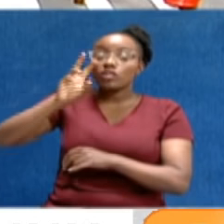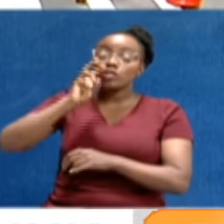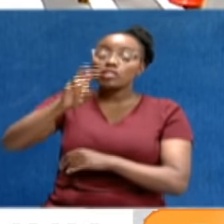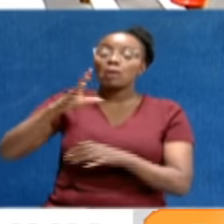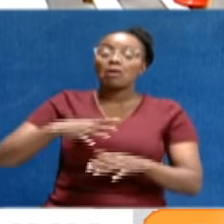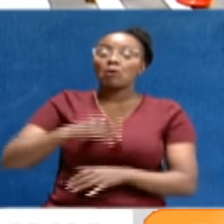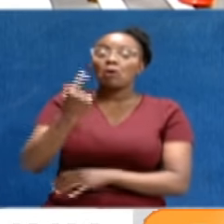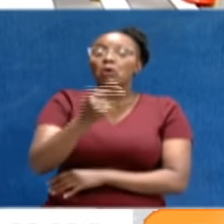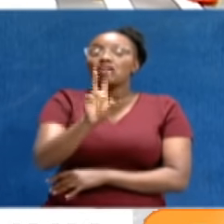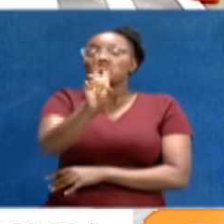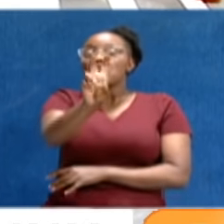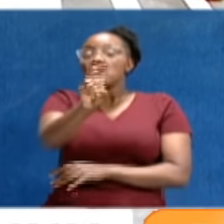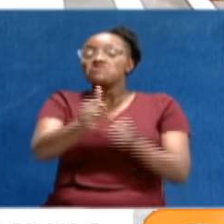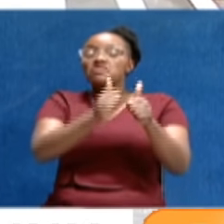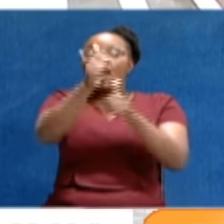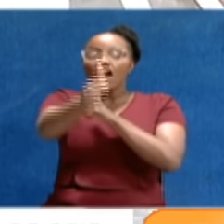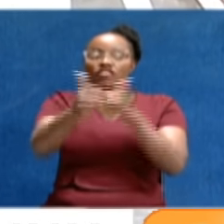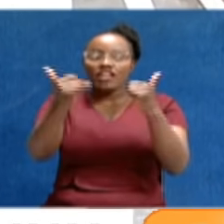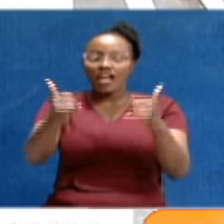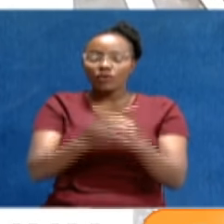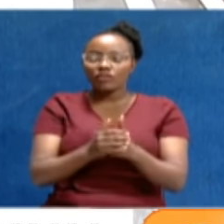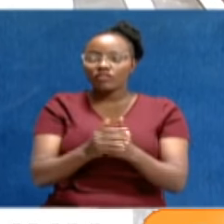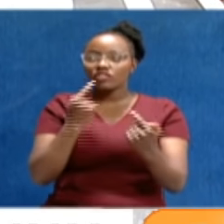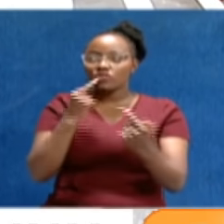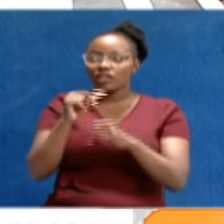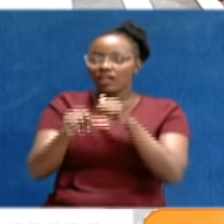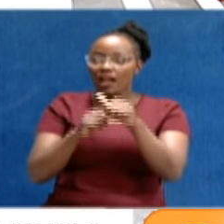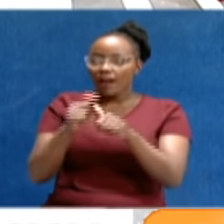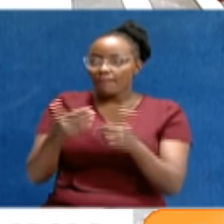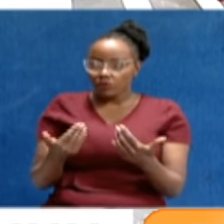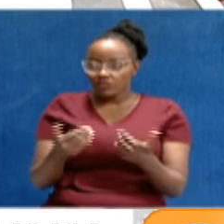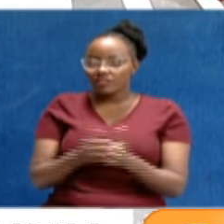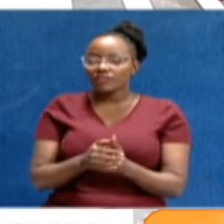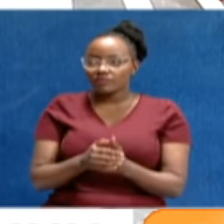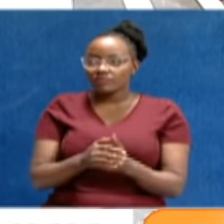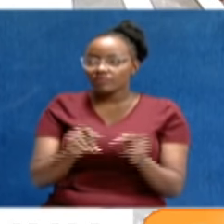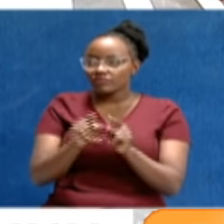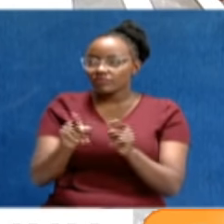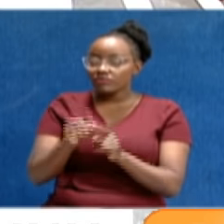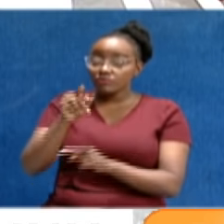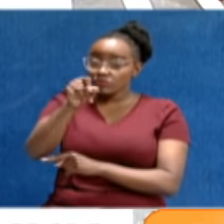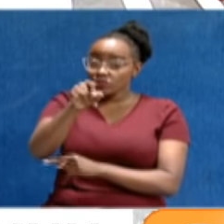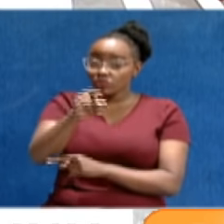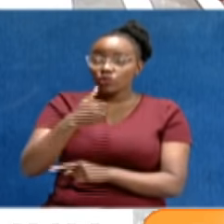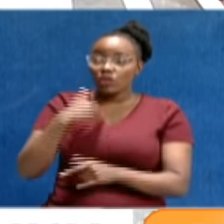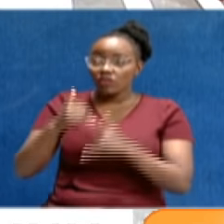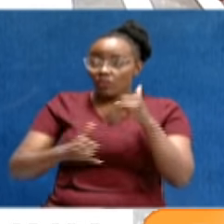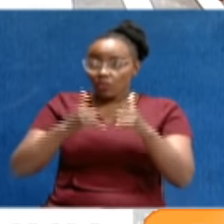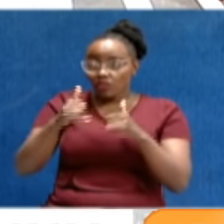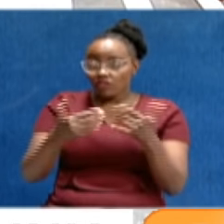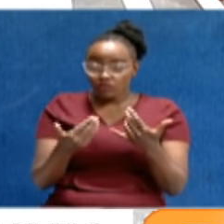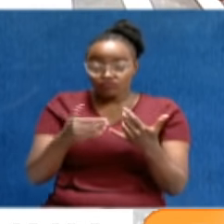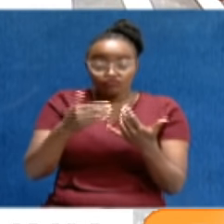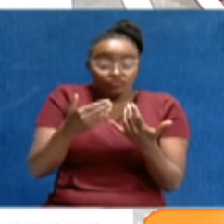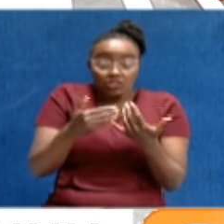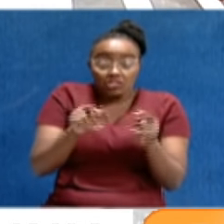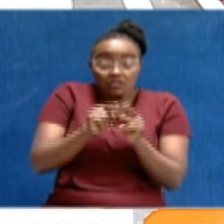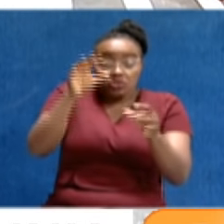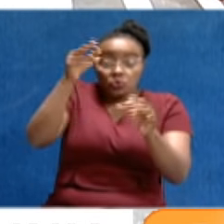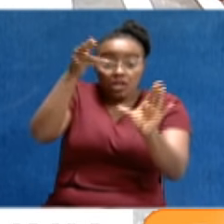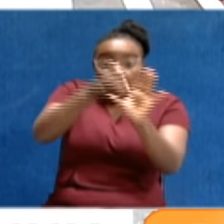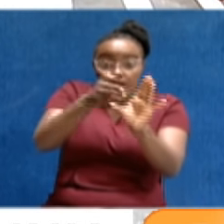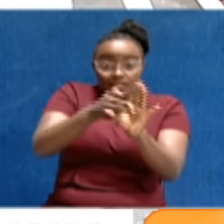two people. Not watching from far. So now, speaking of partaking, yes. Are you going to partake in the vote for the BBI